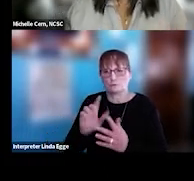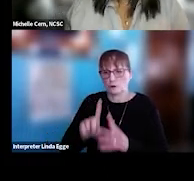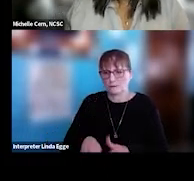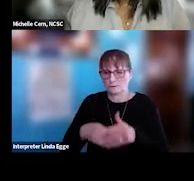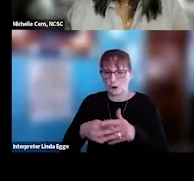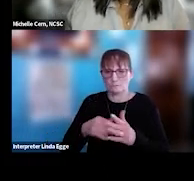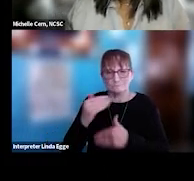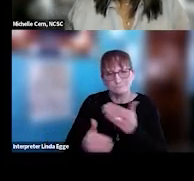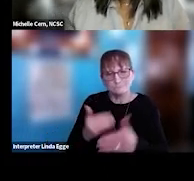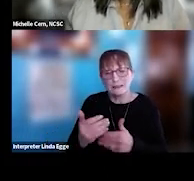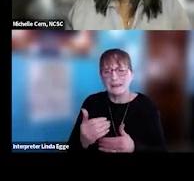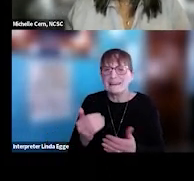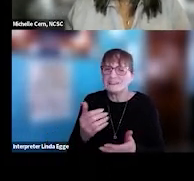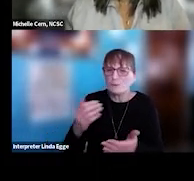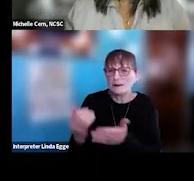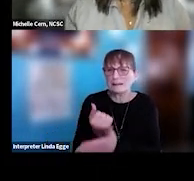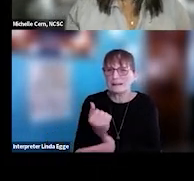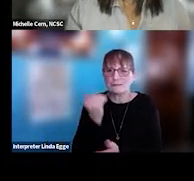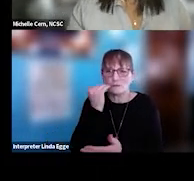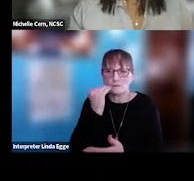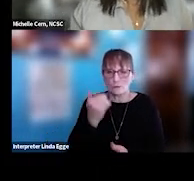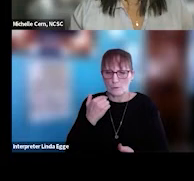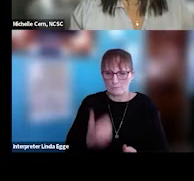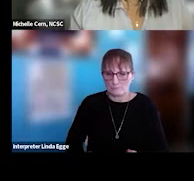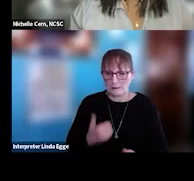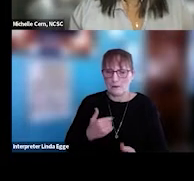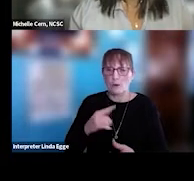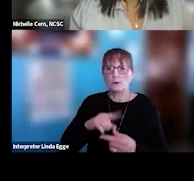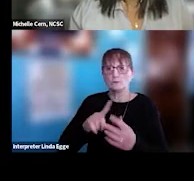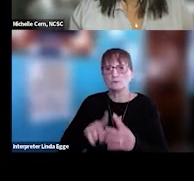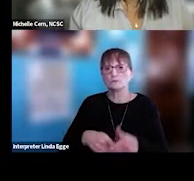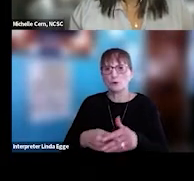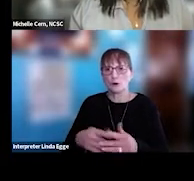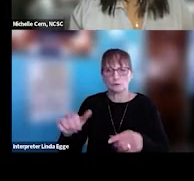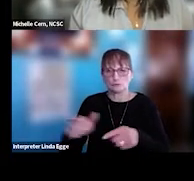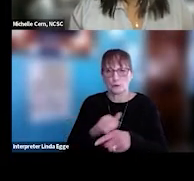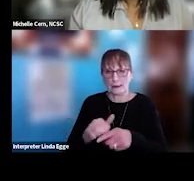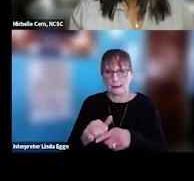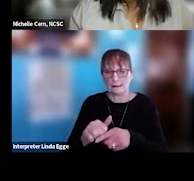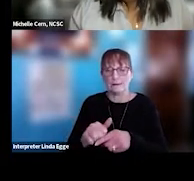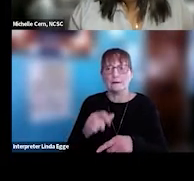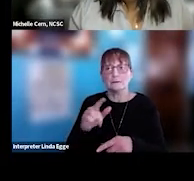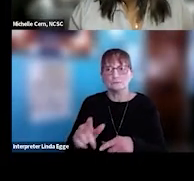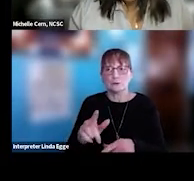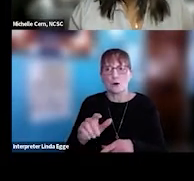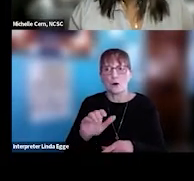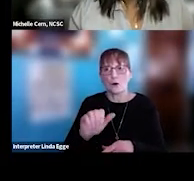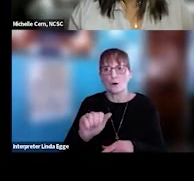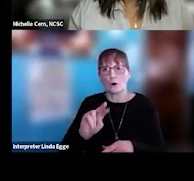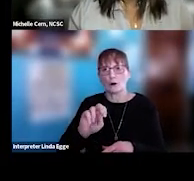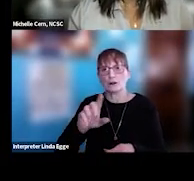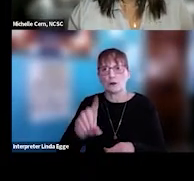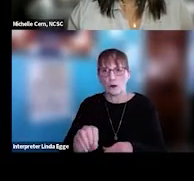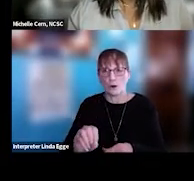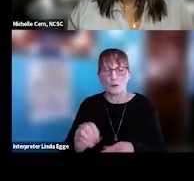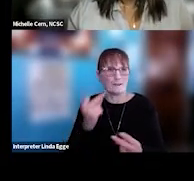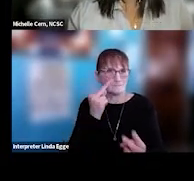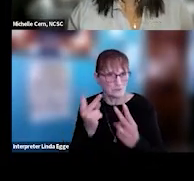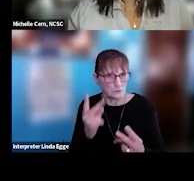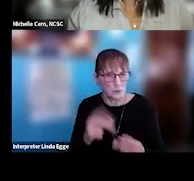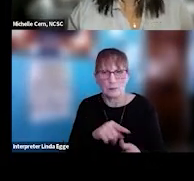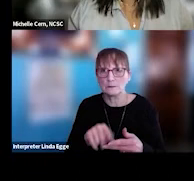sort of get to know me things that you go through when you start a training. So talking, testing audio and visual capacity,